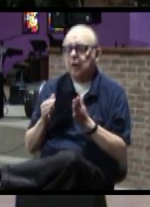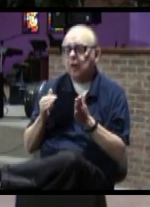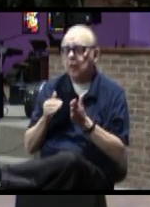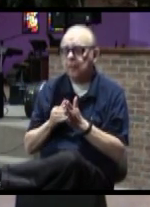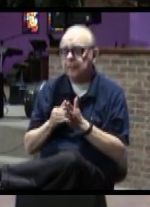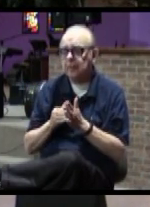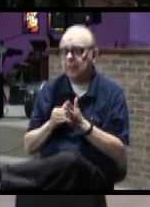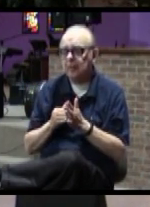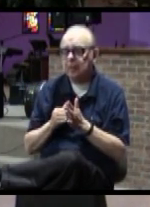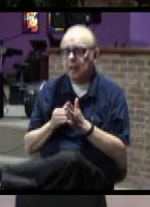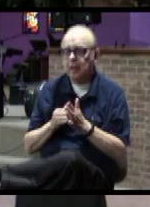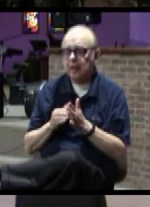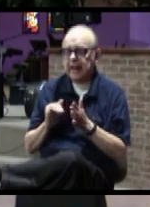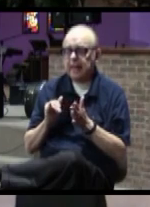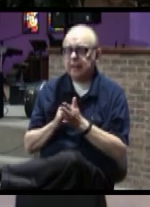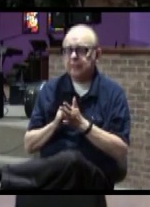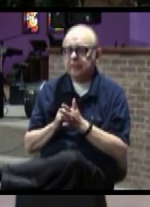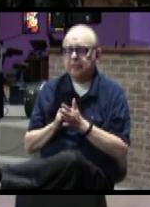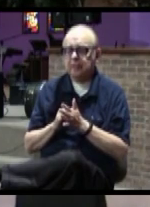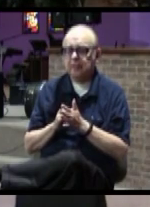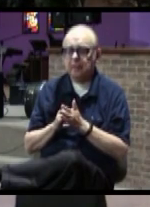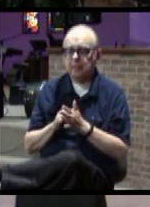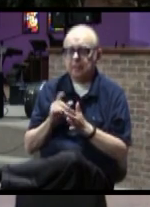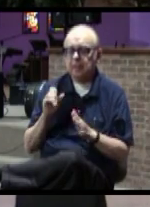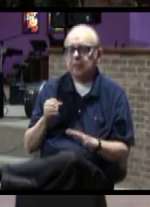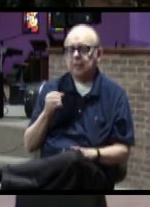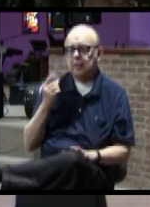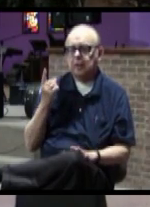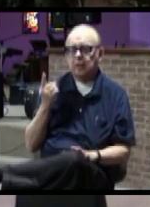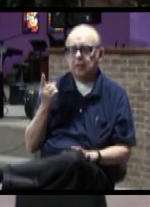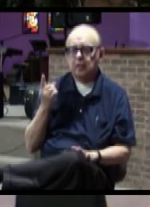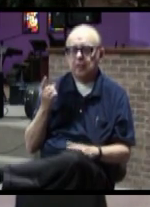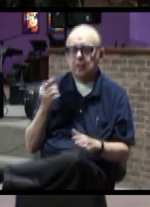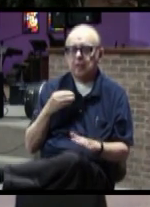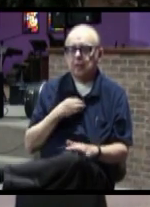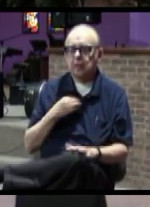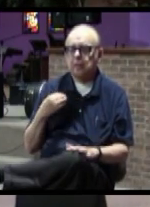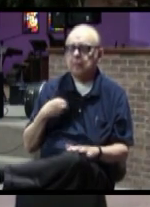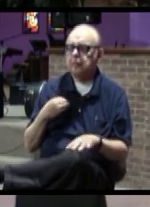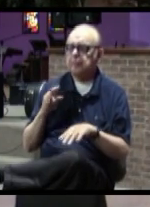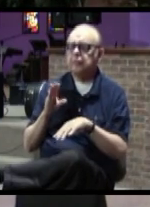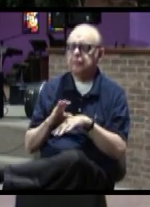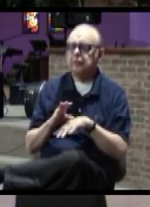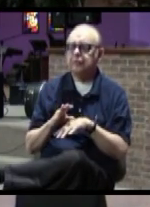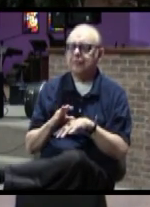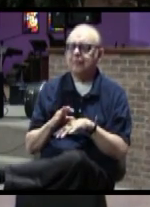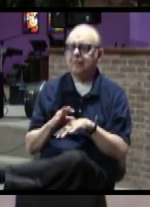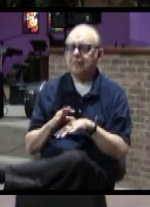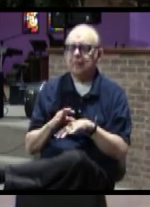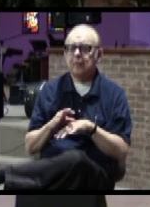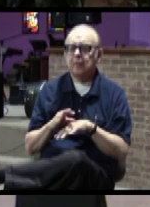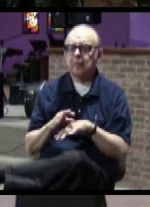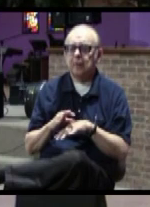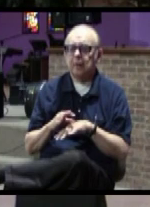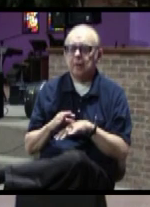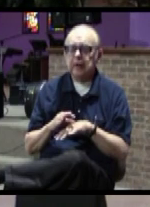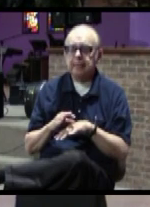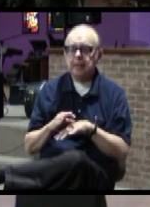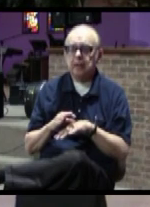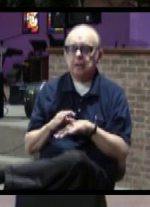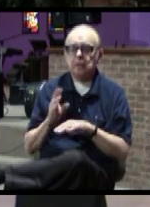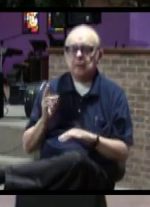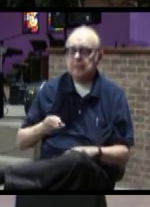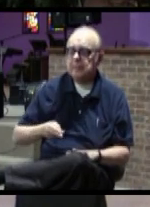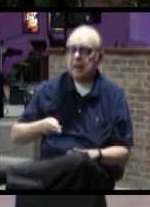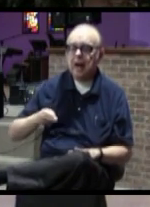start over, and that is this. You need to understand that membership in this church